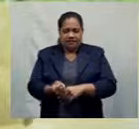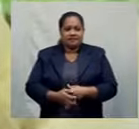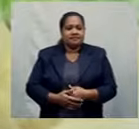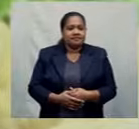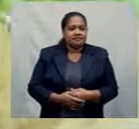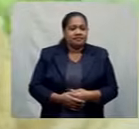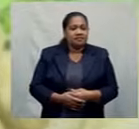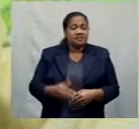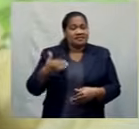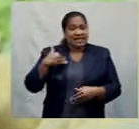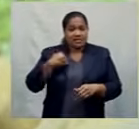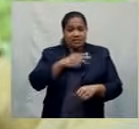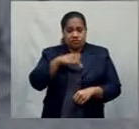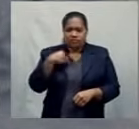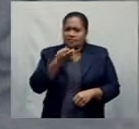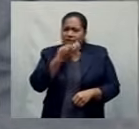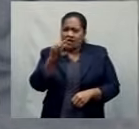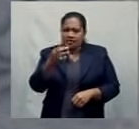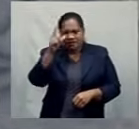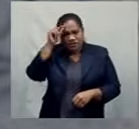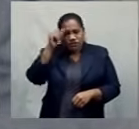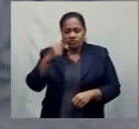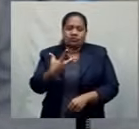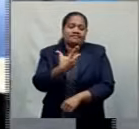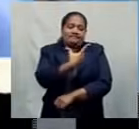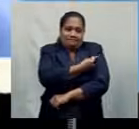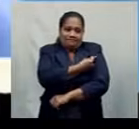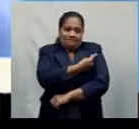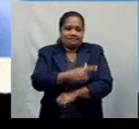Health Ministry urges Fijians to get vaccinated.